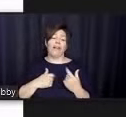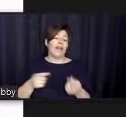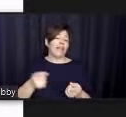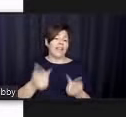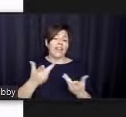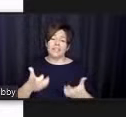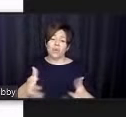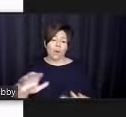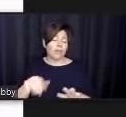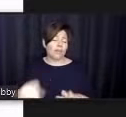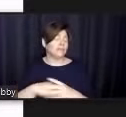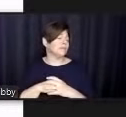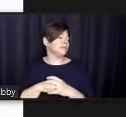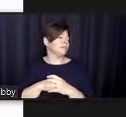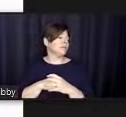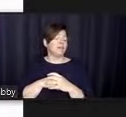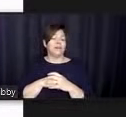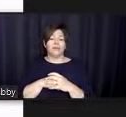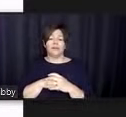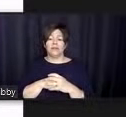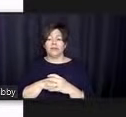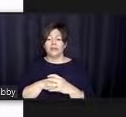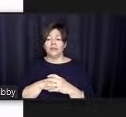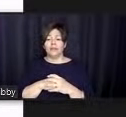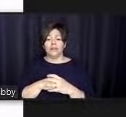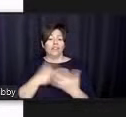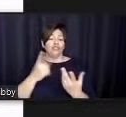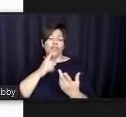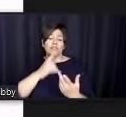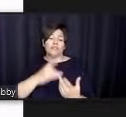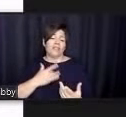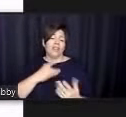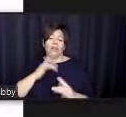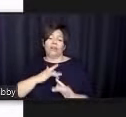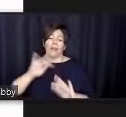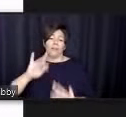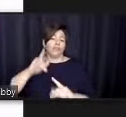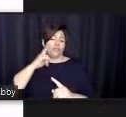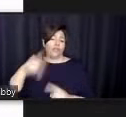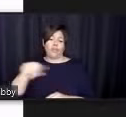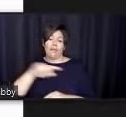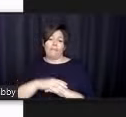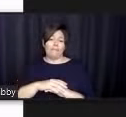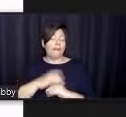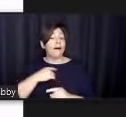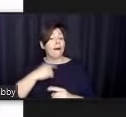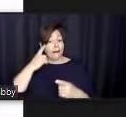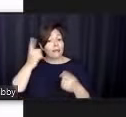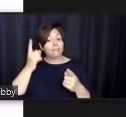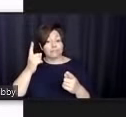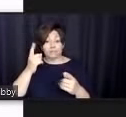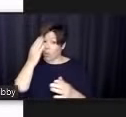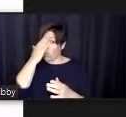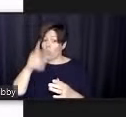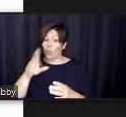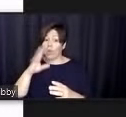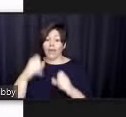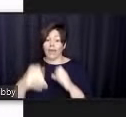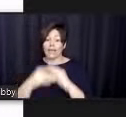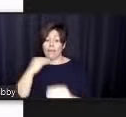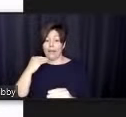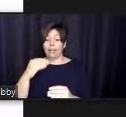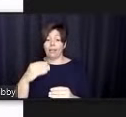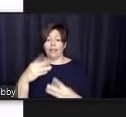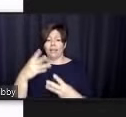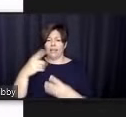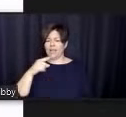paying attention to, it really is posing problems for them, is just be compassionate. I guarantee you're going to get emails that you're going to figure out, you're going to ask,